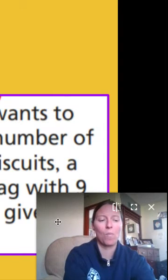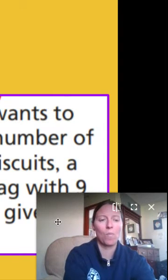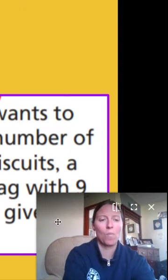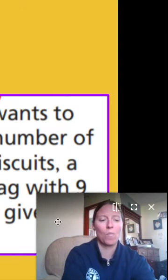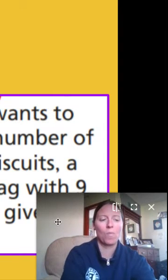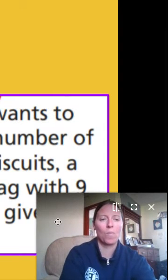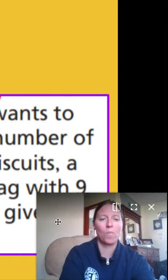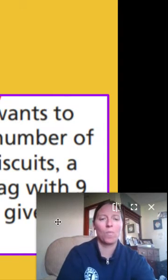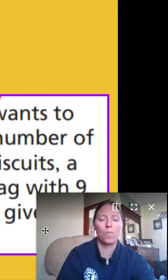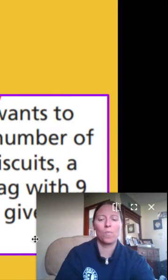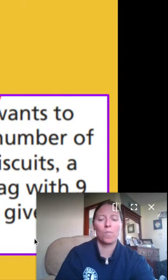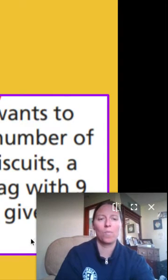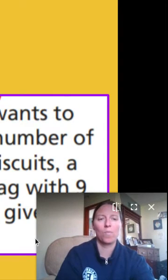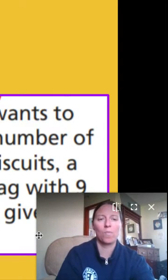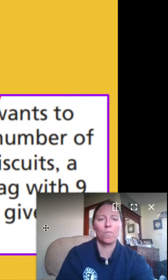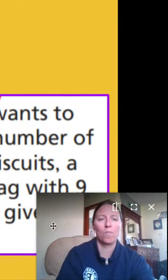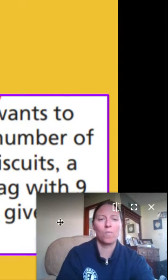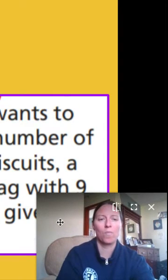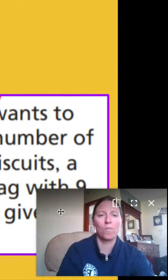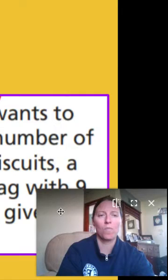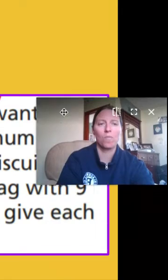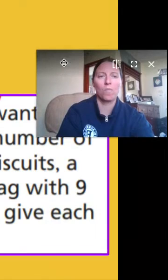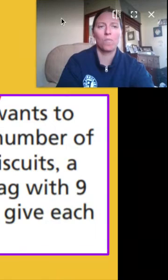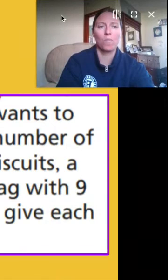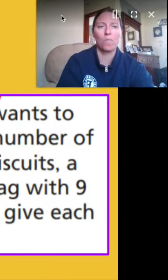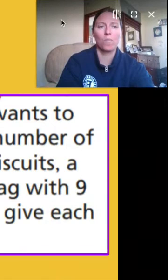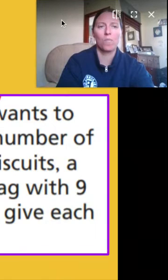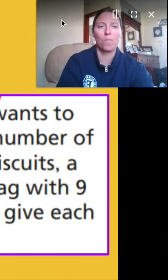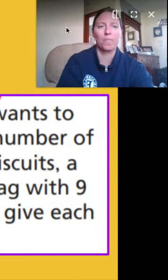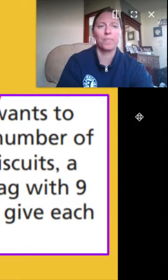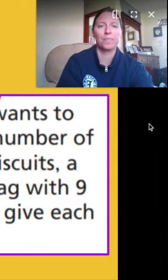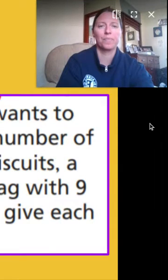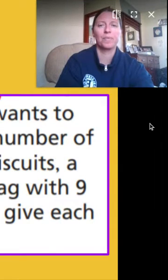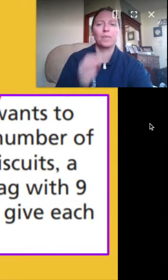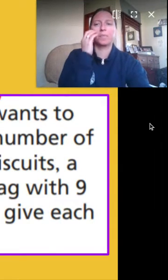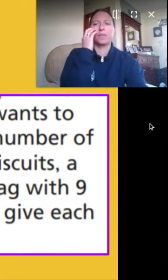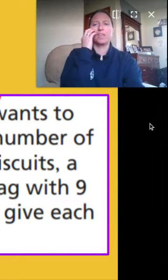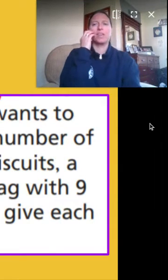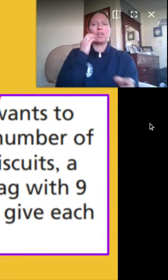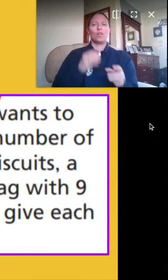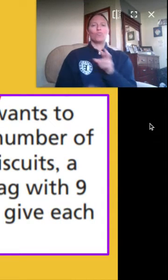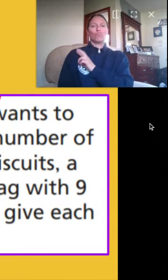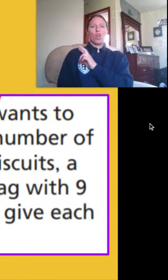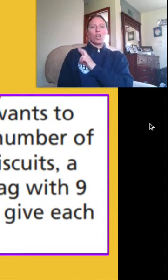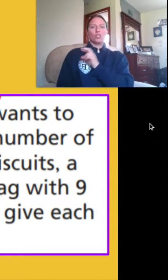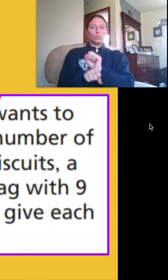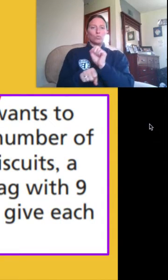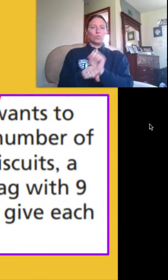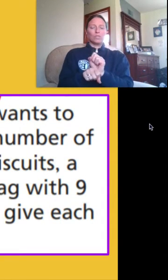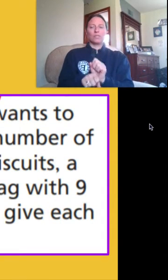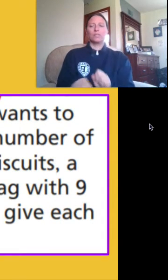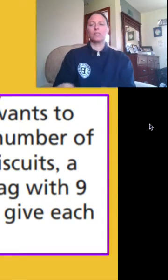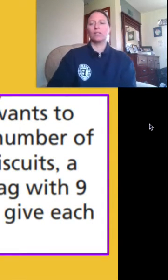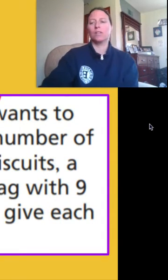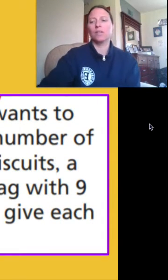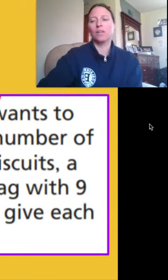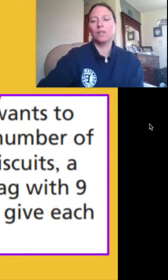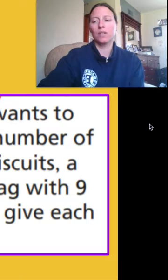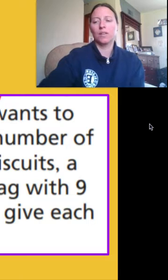7 dogs the same number of biscuits. He found 3 bags, one with